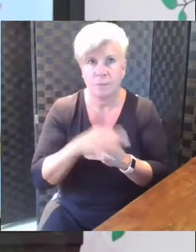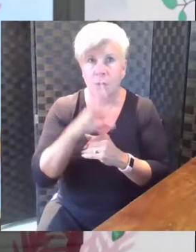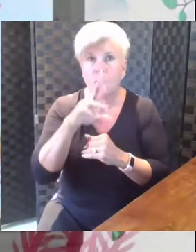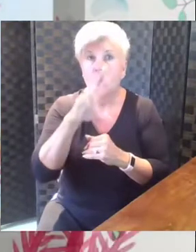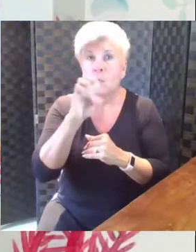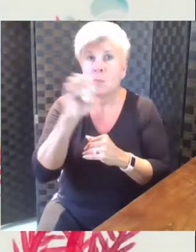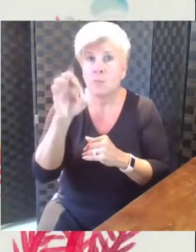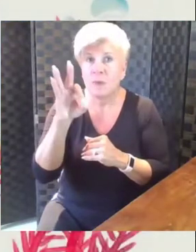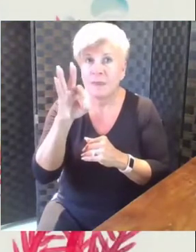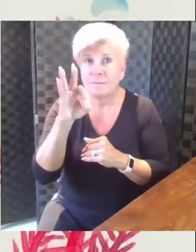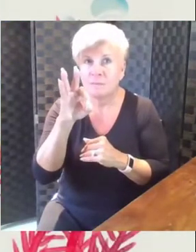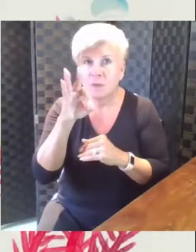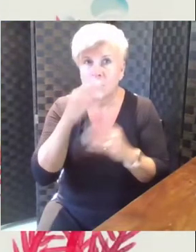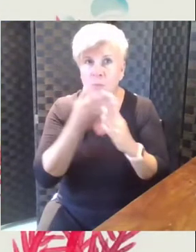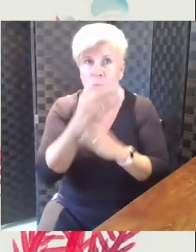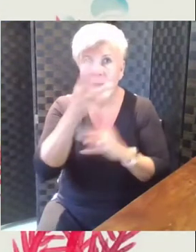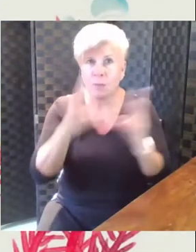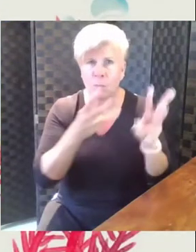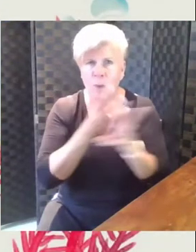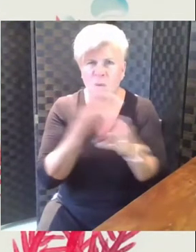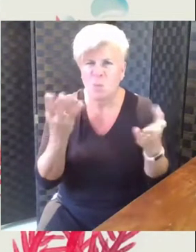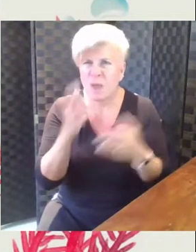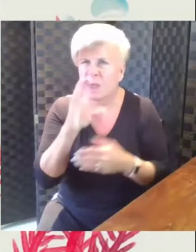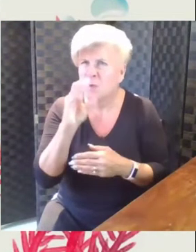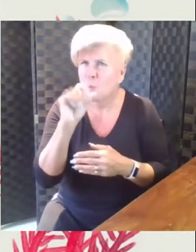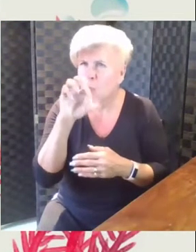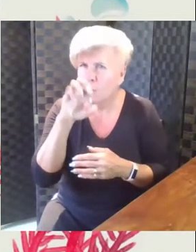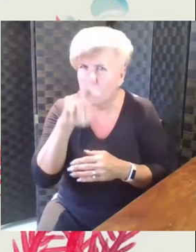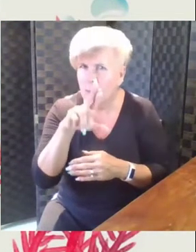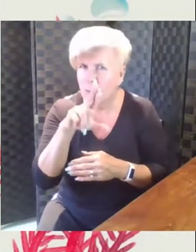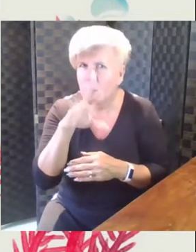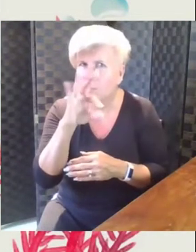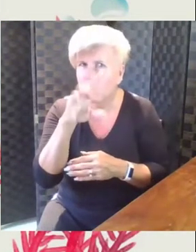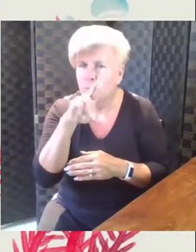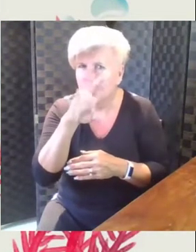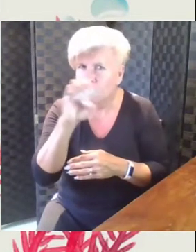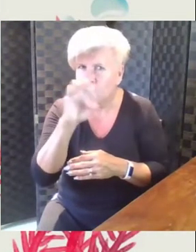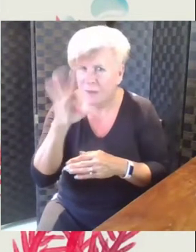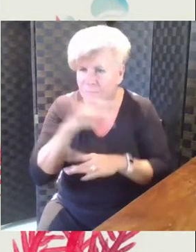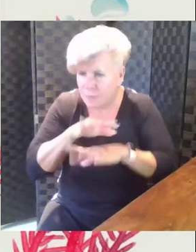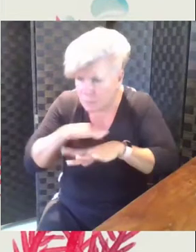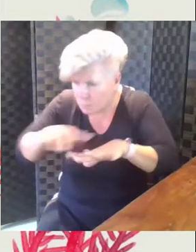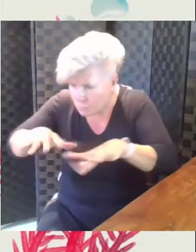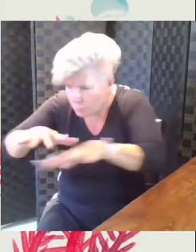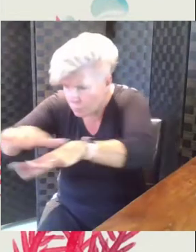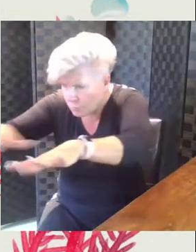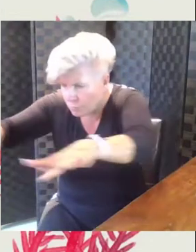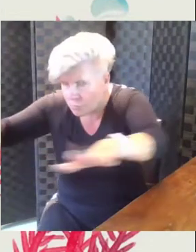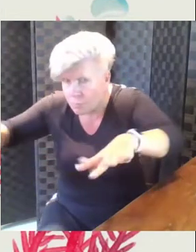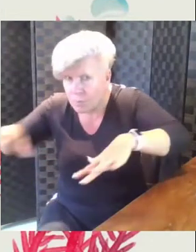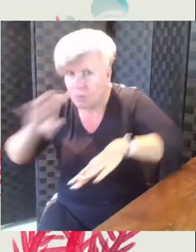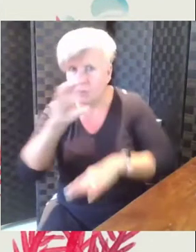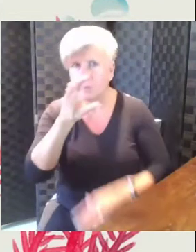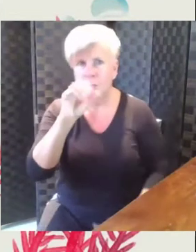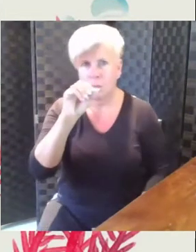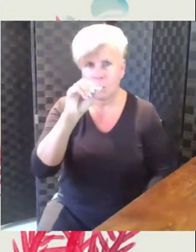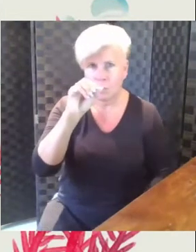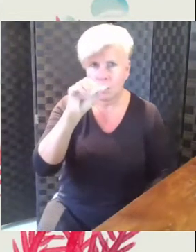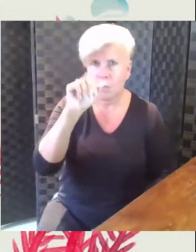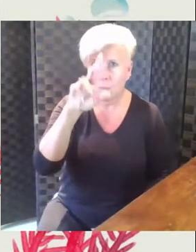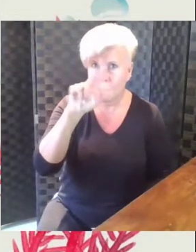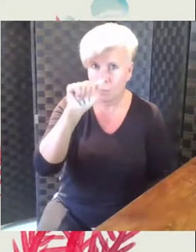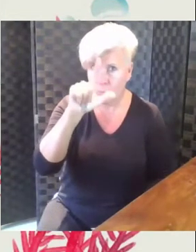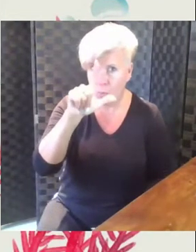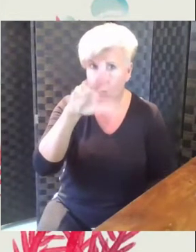the world, and then what is a coral reef? I notice that's in italics, and I notice that they're both